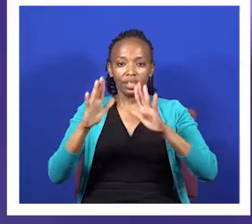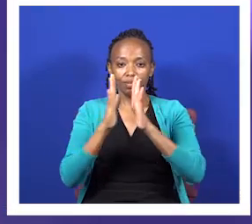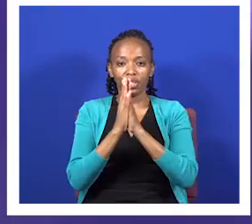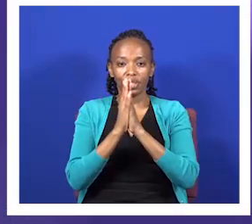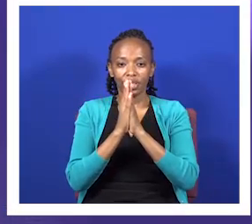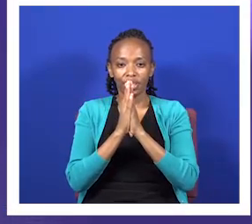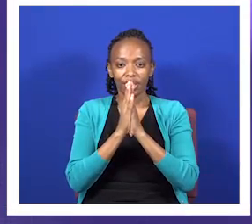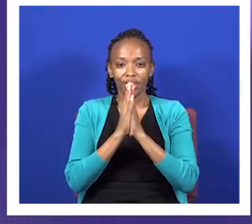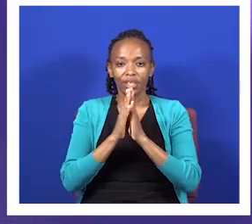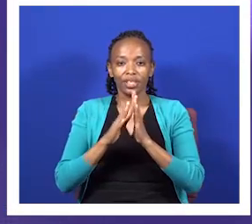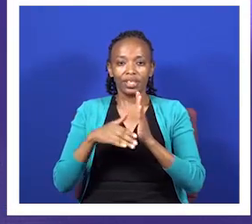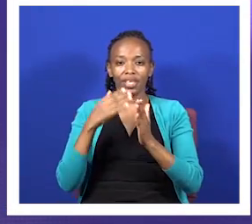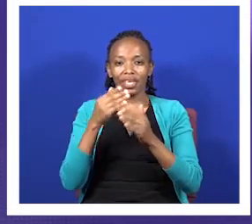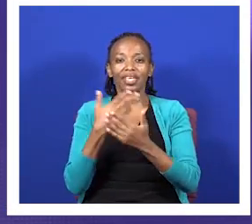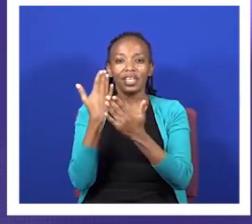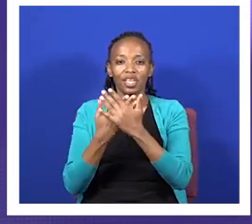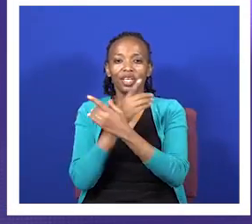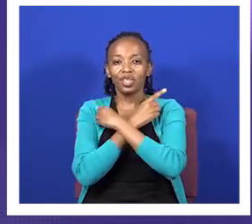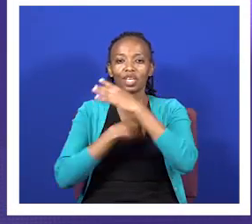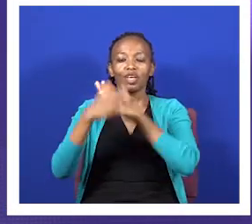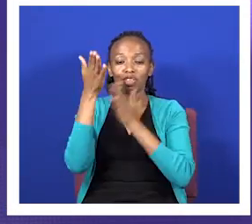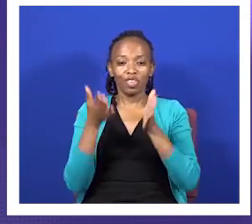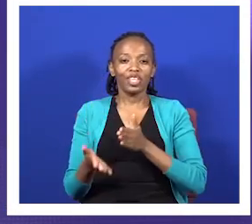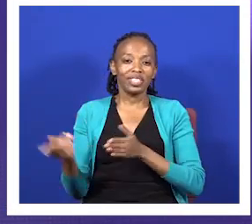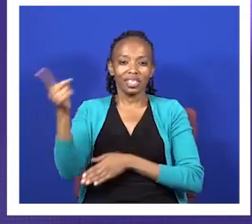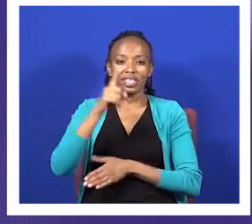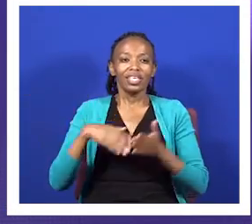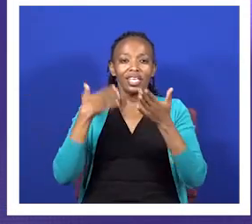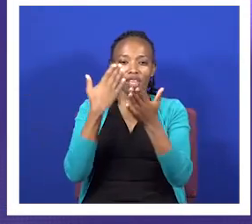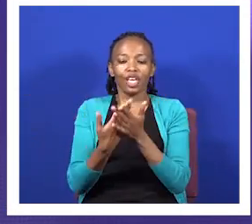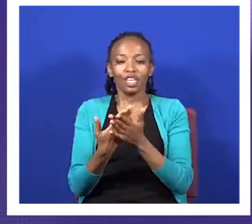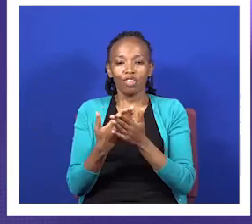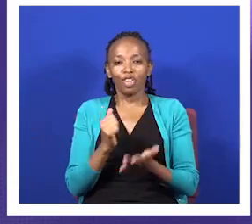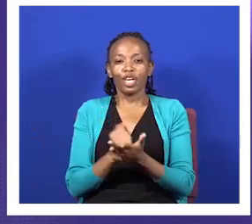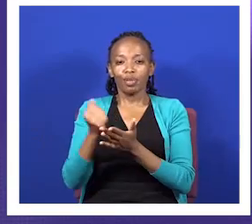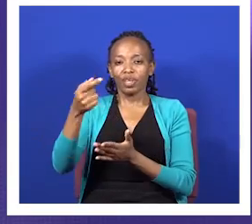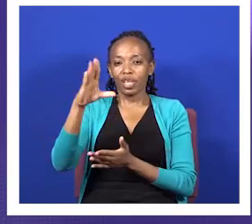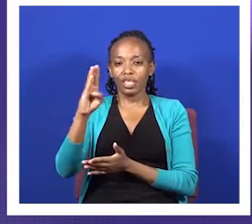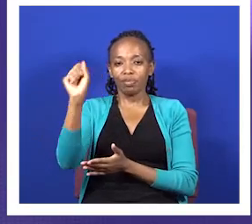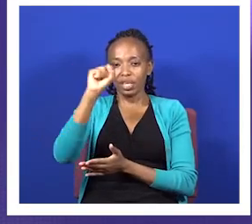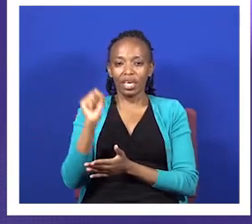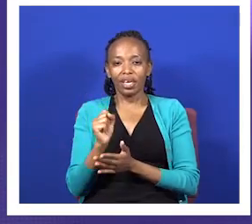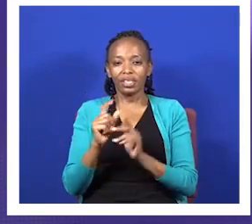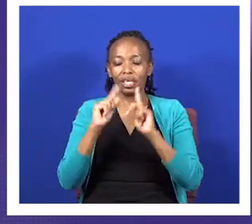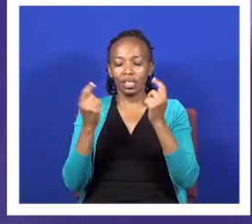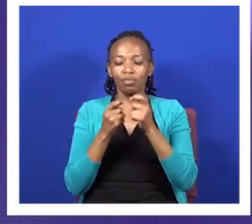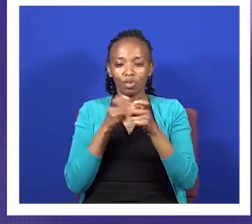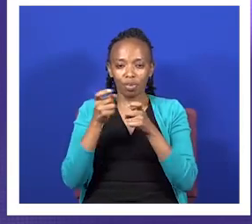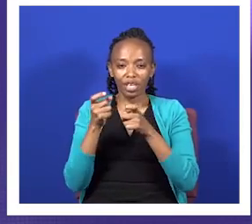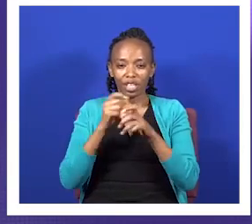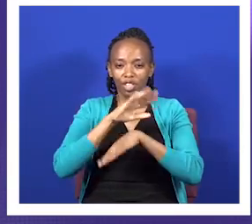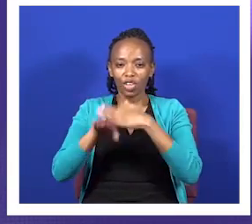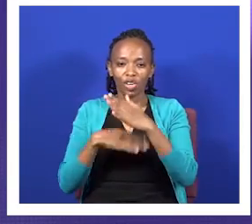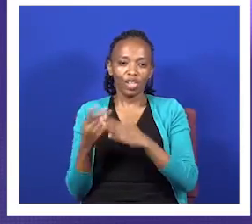Let's pray. Thank you, dear God, for this day. Thank you for helping the CBS team to manage all those days